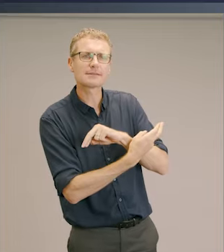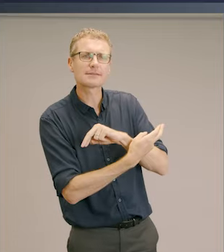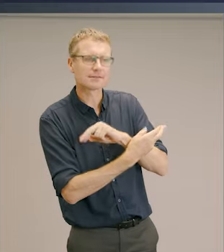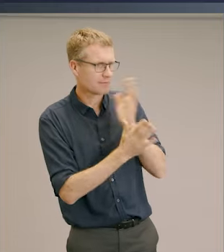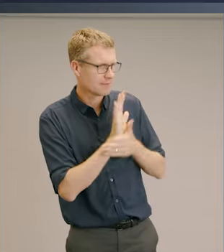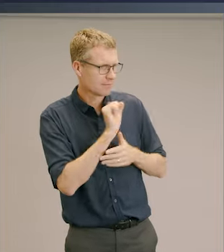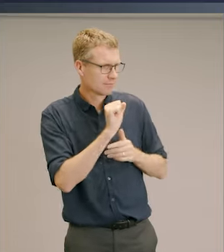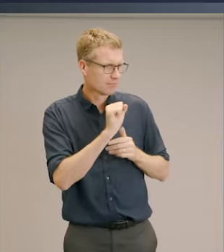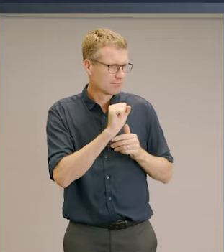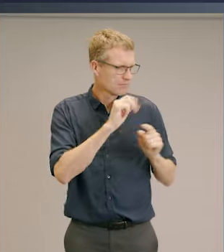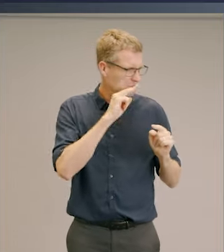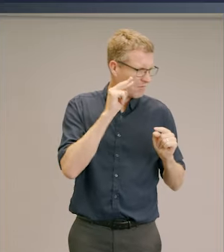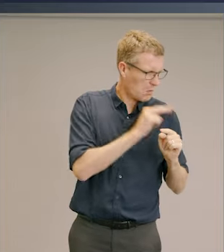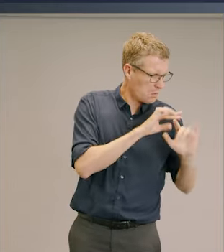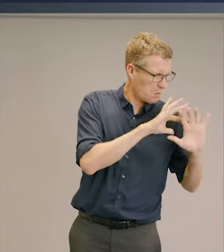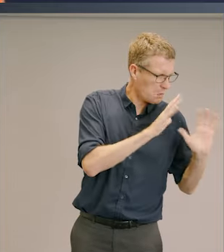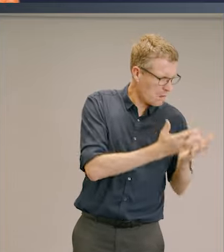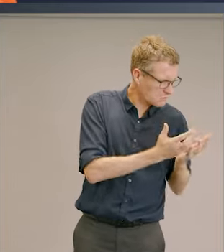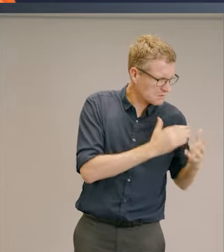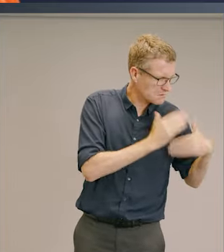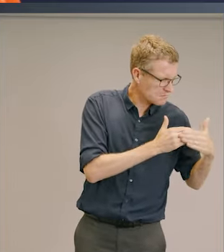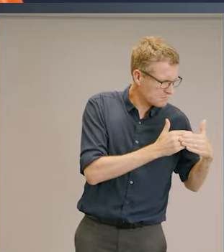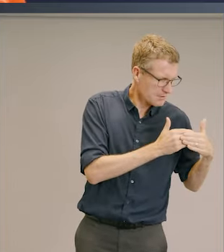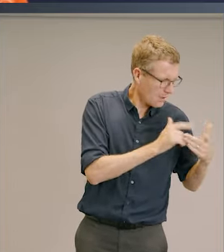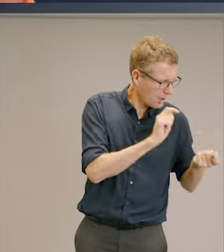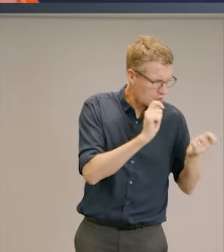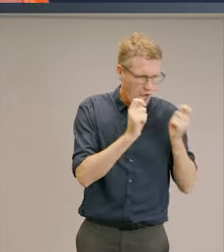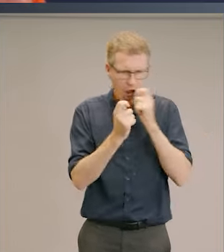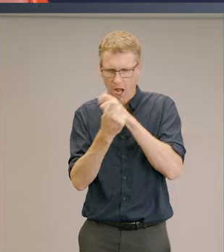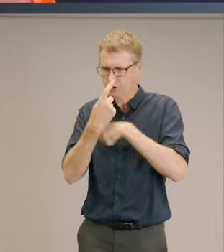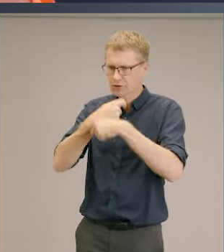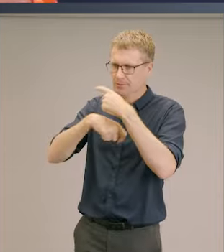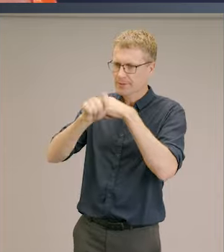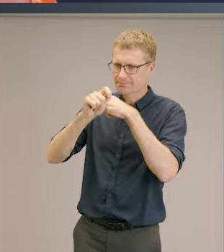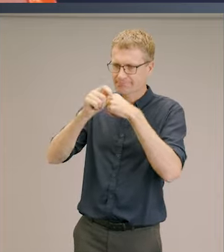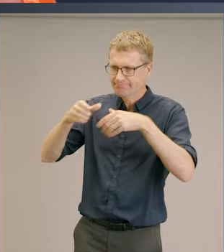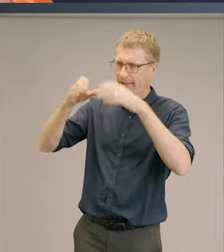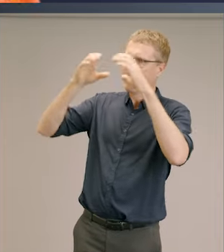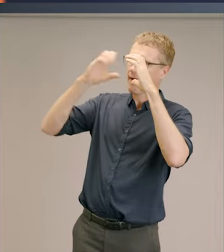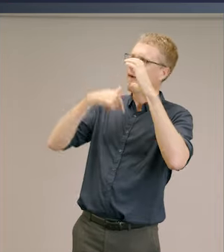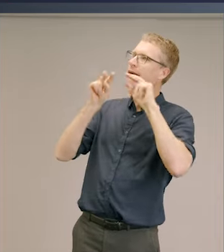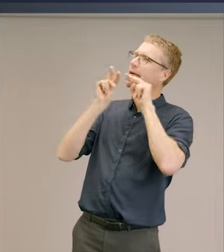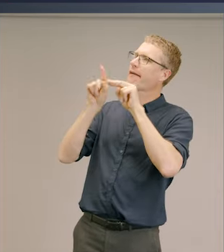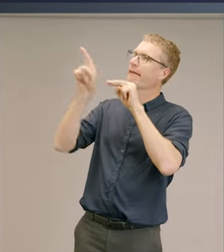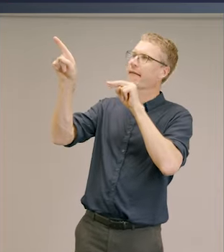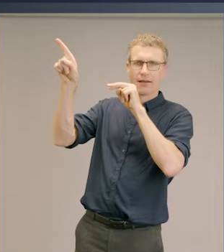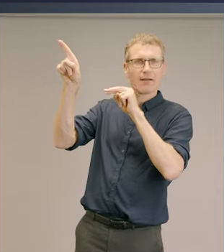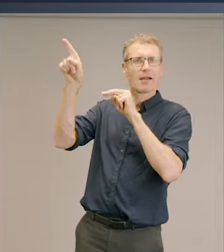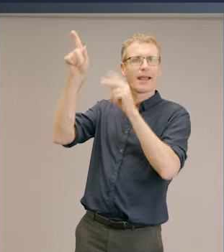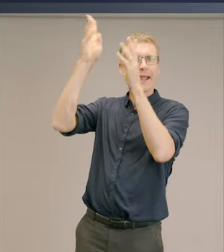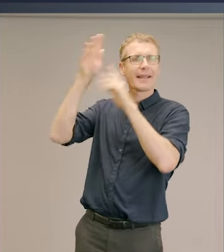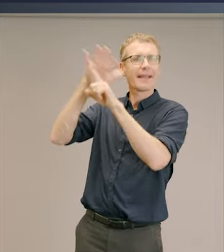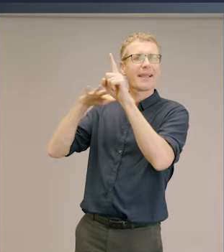word used. Literally, change your worldview from a worldview, from your current context, and put on kingdom of